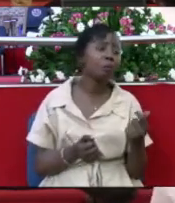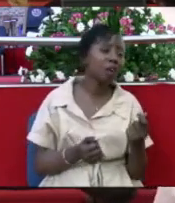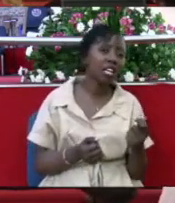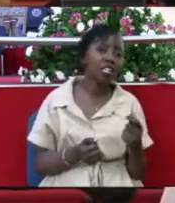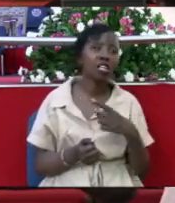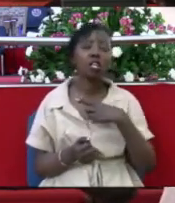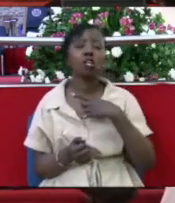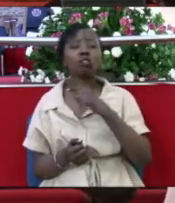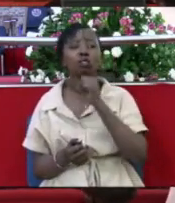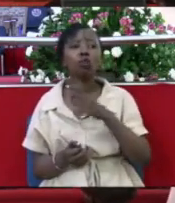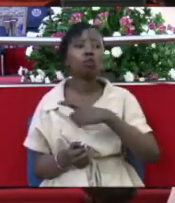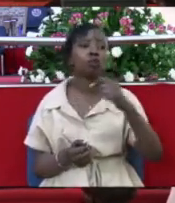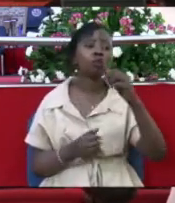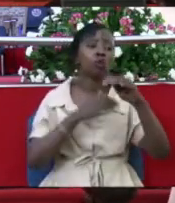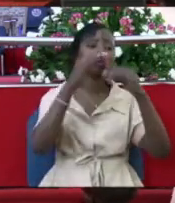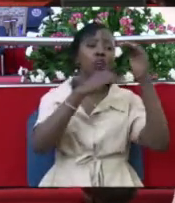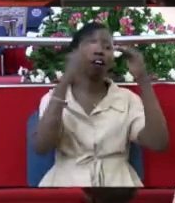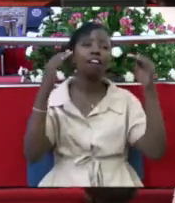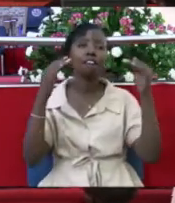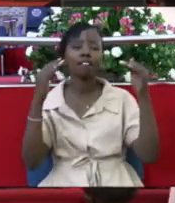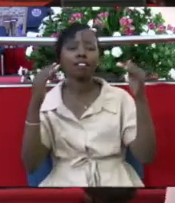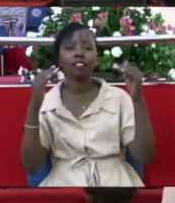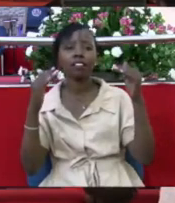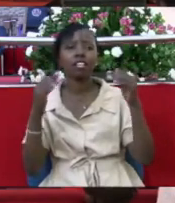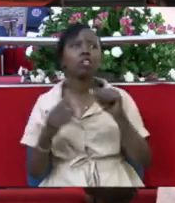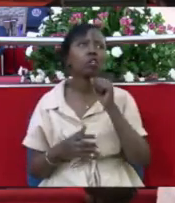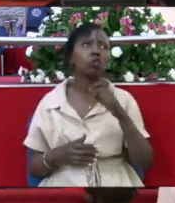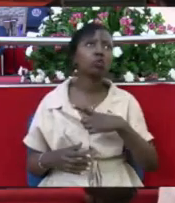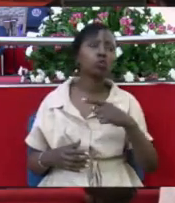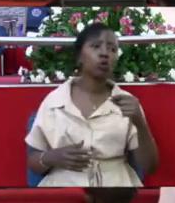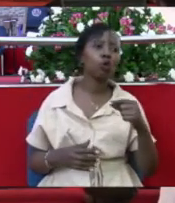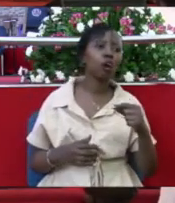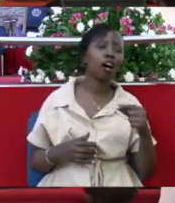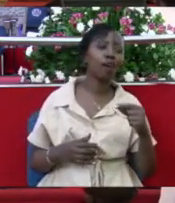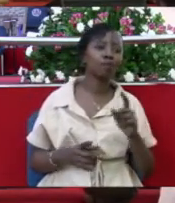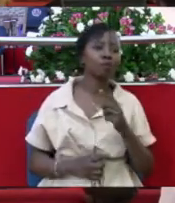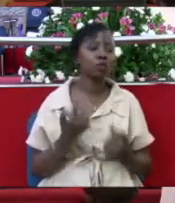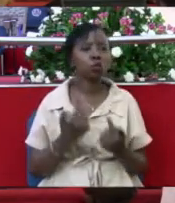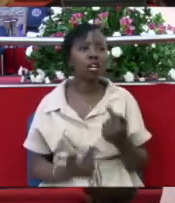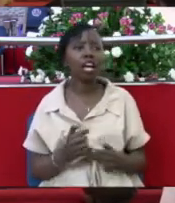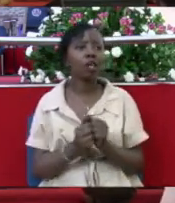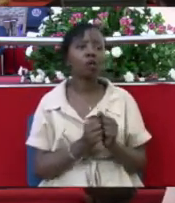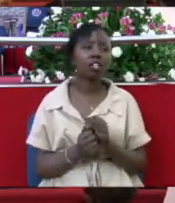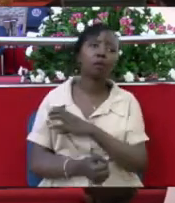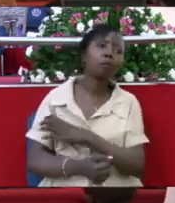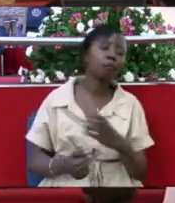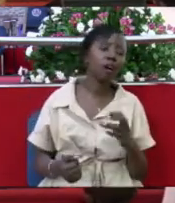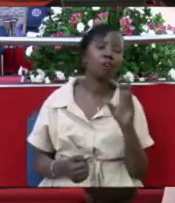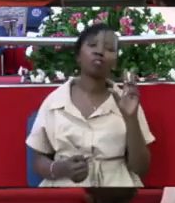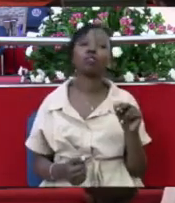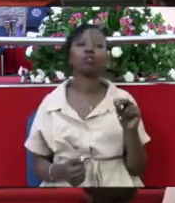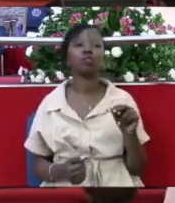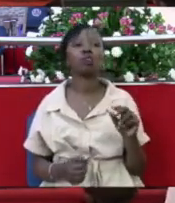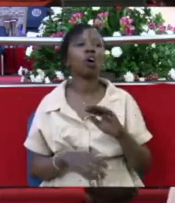your riches. Hautaenda kuzimu na. You will not go to hell with your influence. Hautaenda kuzimu na. It will have been for nothing.